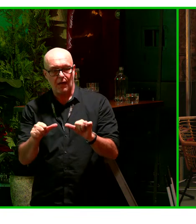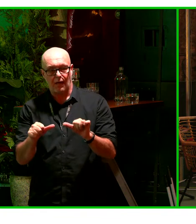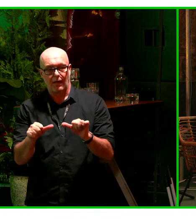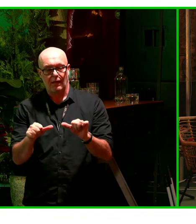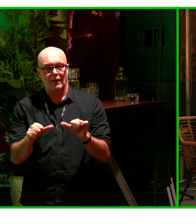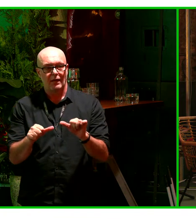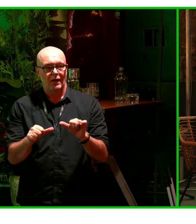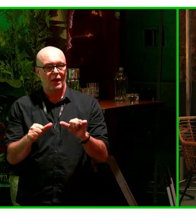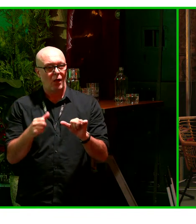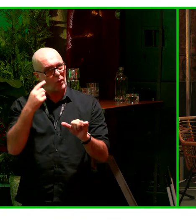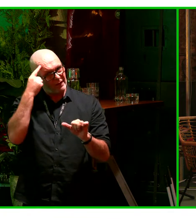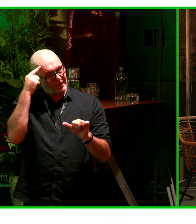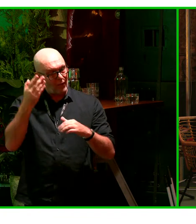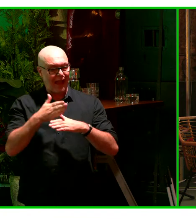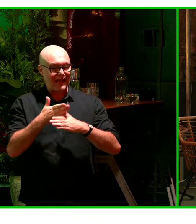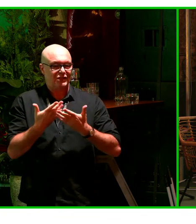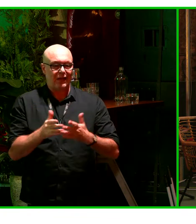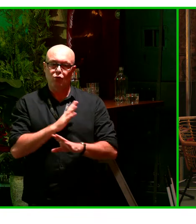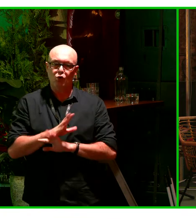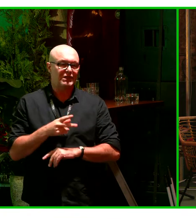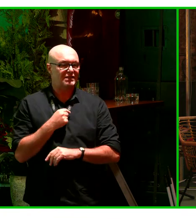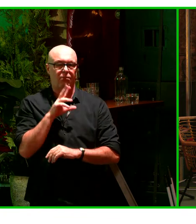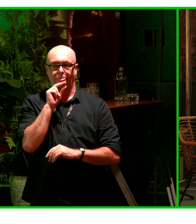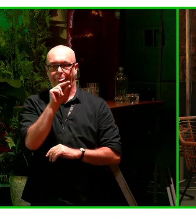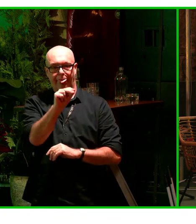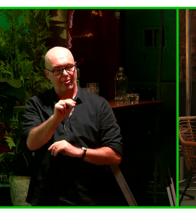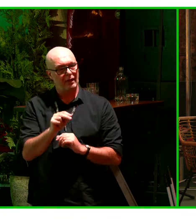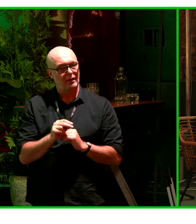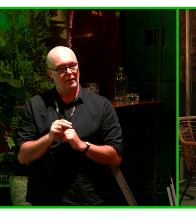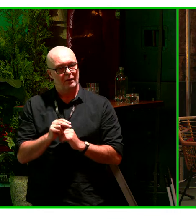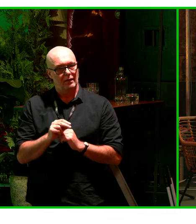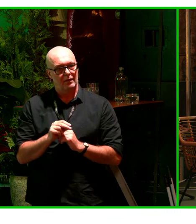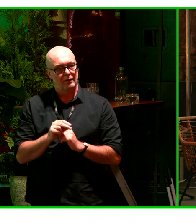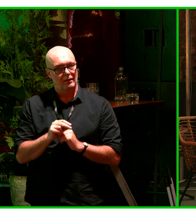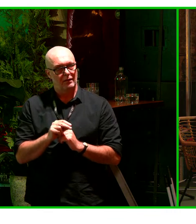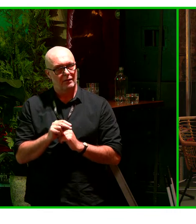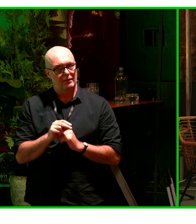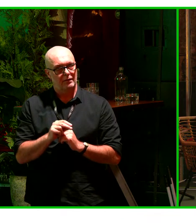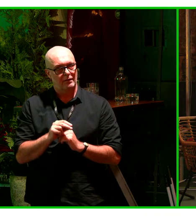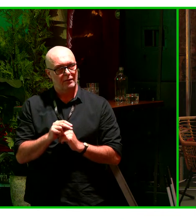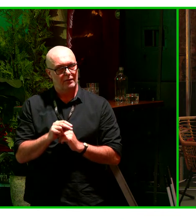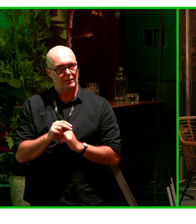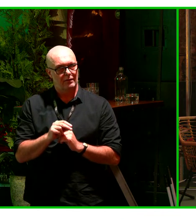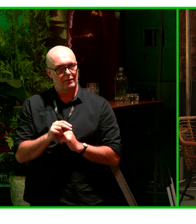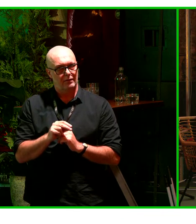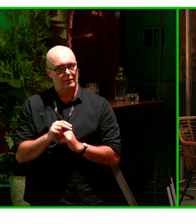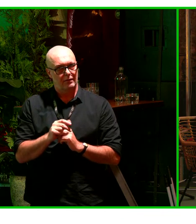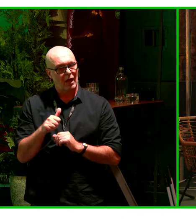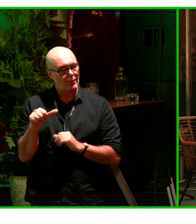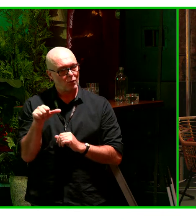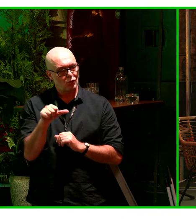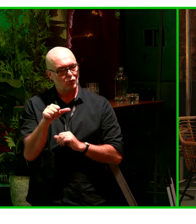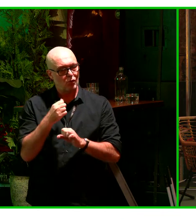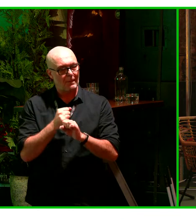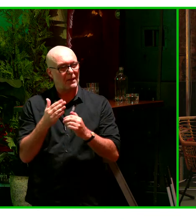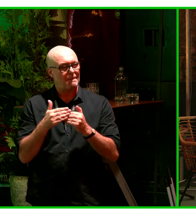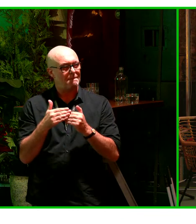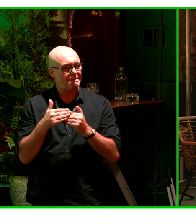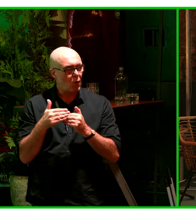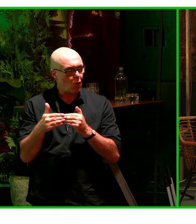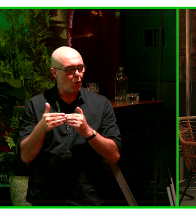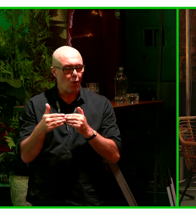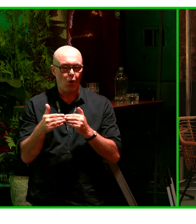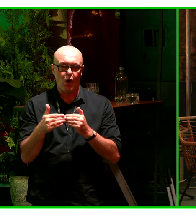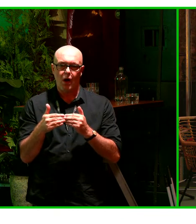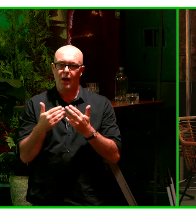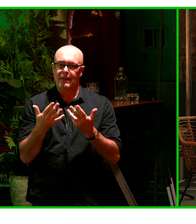now, action rather than words. We've already heard about HyNet, and I agree we should be making more of a song and dance, if you will, about